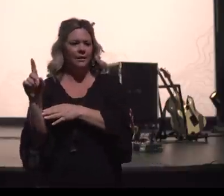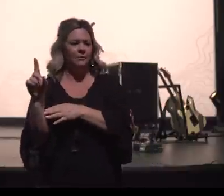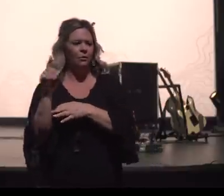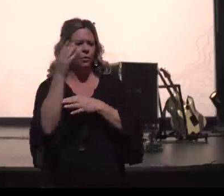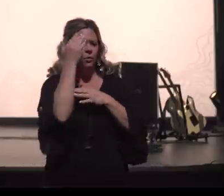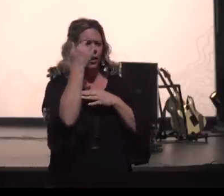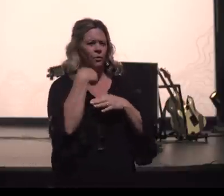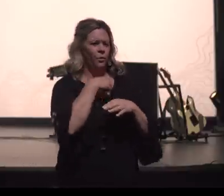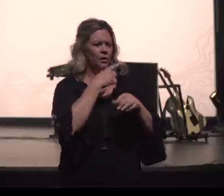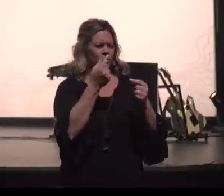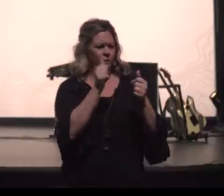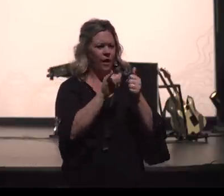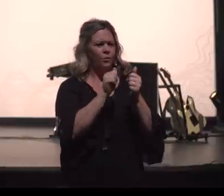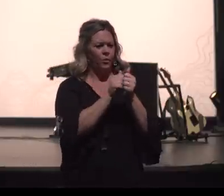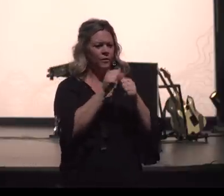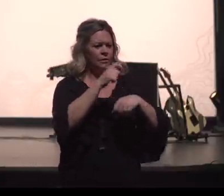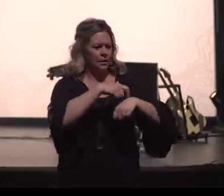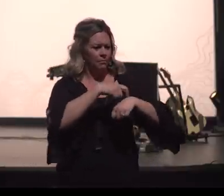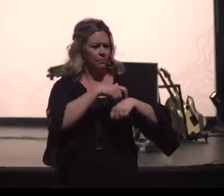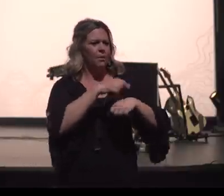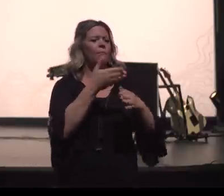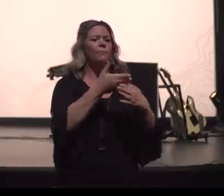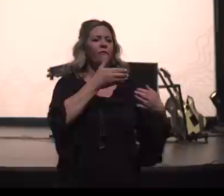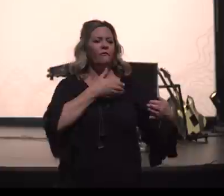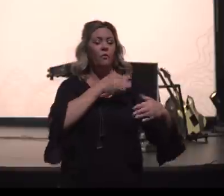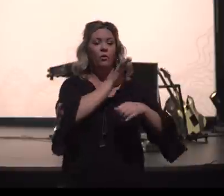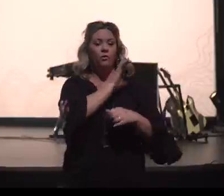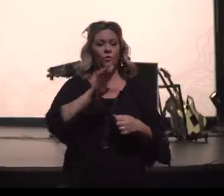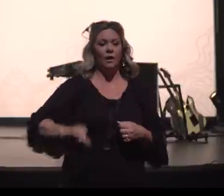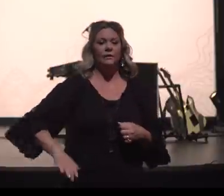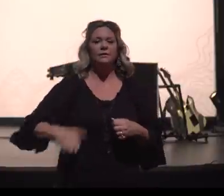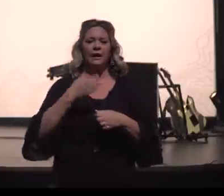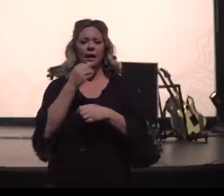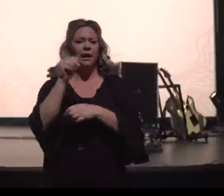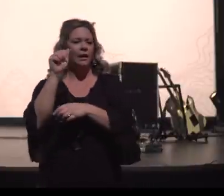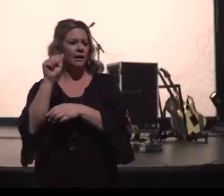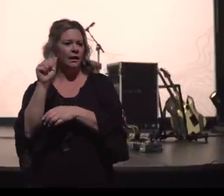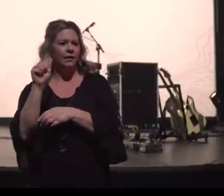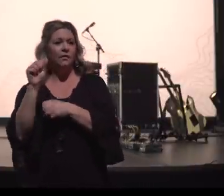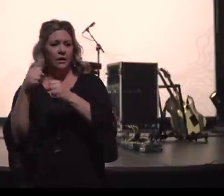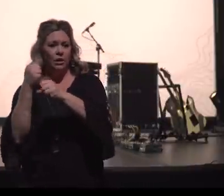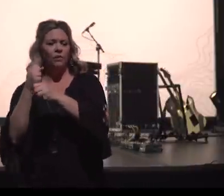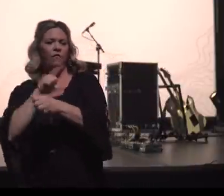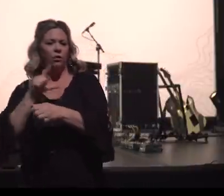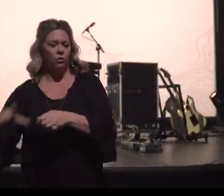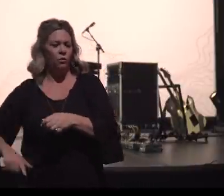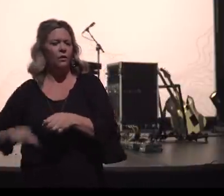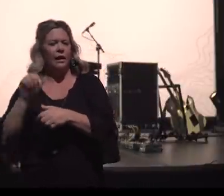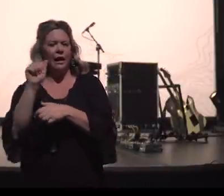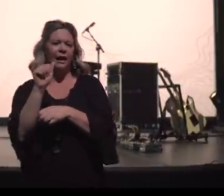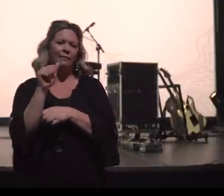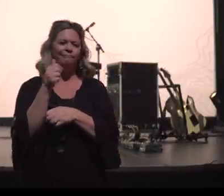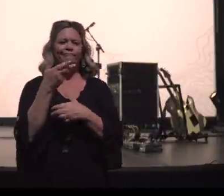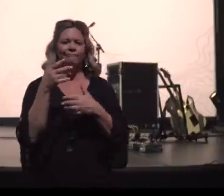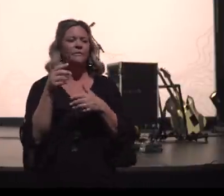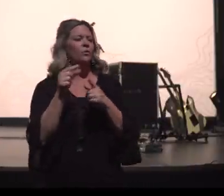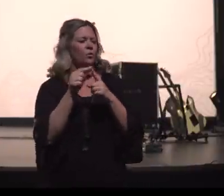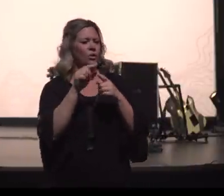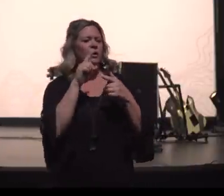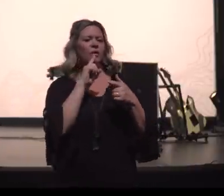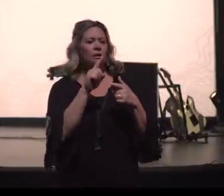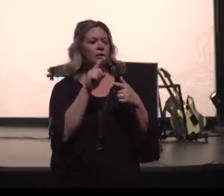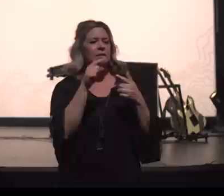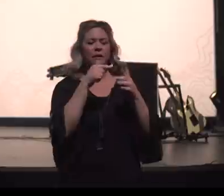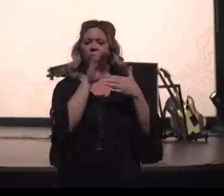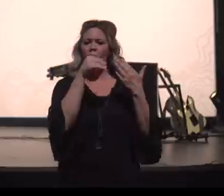for? It stands for before Christ and Anno Domini, which is the year of our Lord. In other words, the only reason the whole world